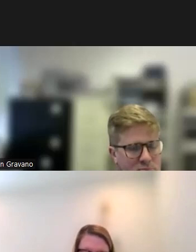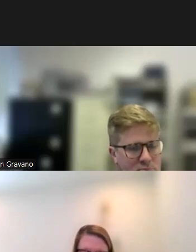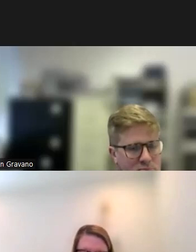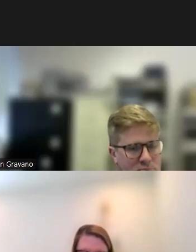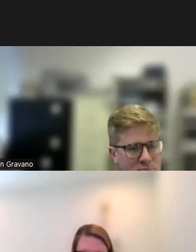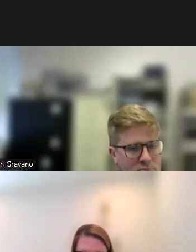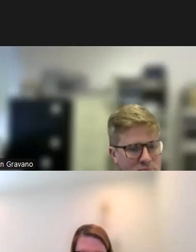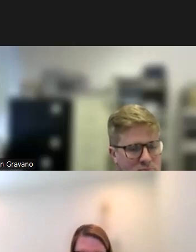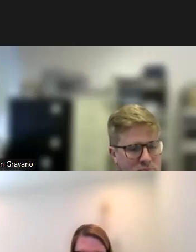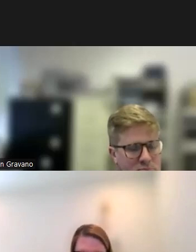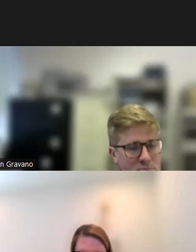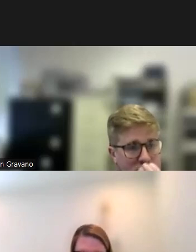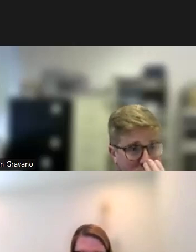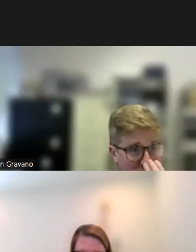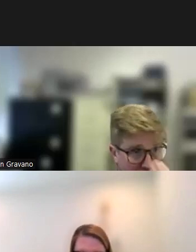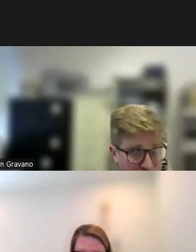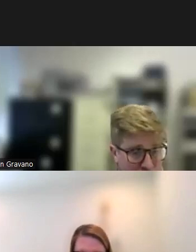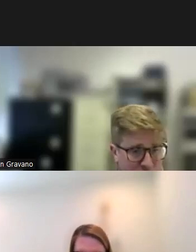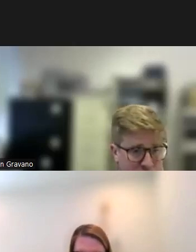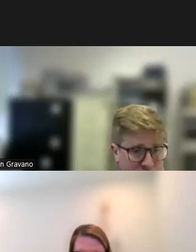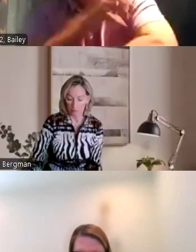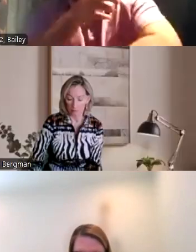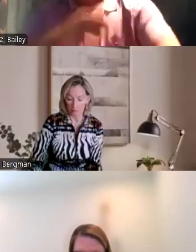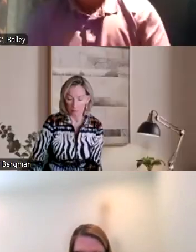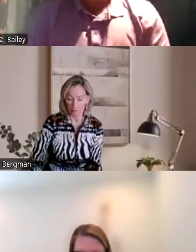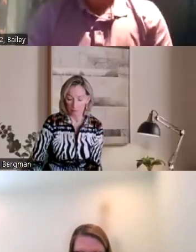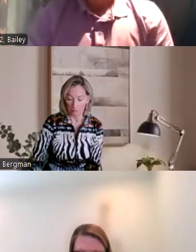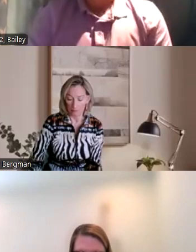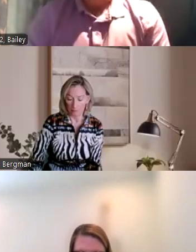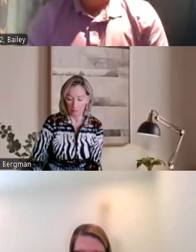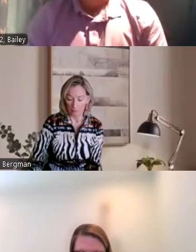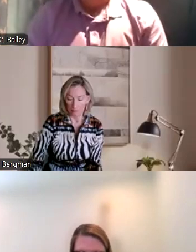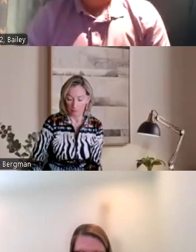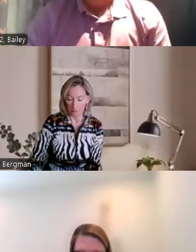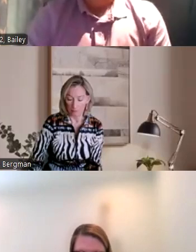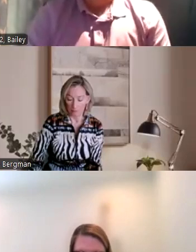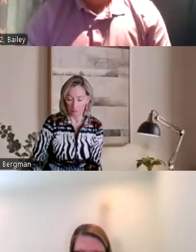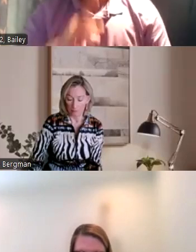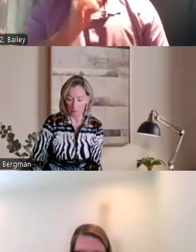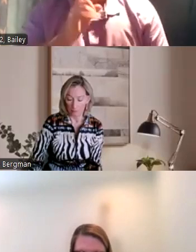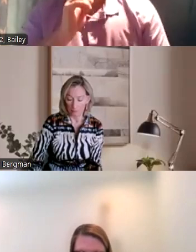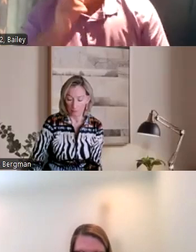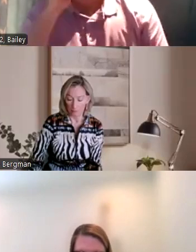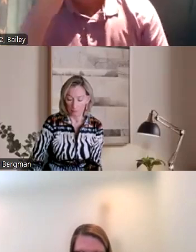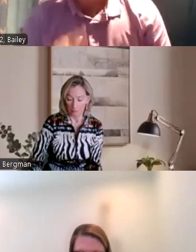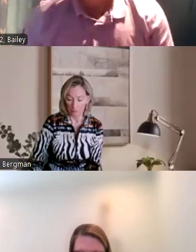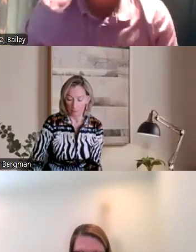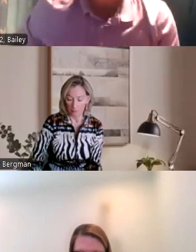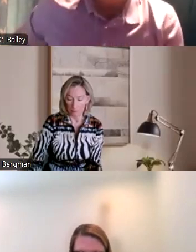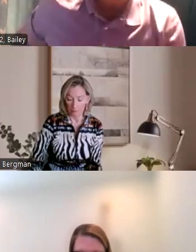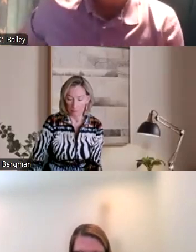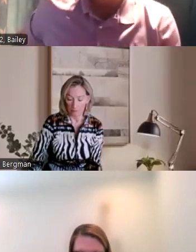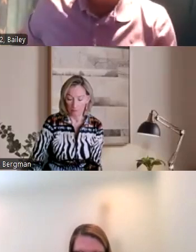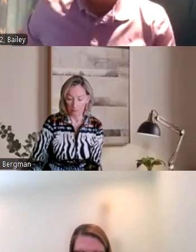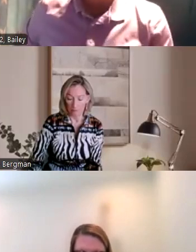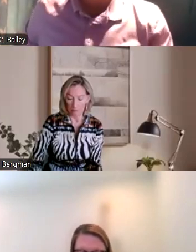it and making sure that it's as robust as it needs to be. Yeah, absolutely. And it gets to that cost avoidance.